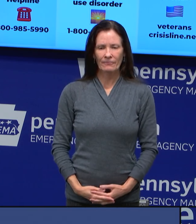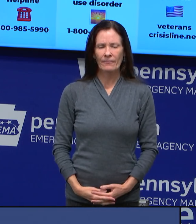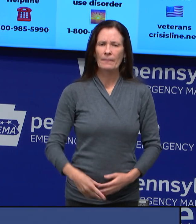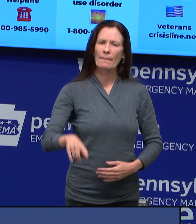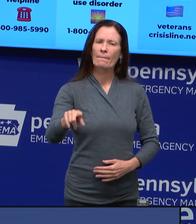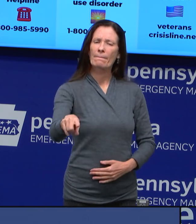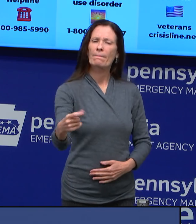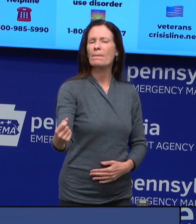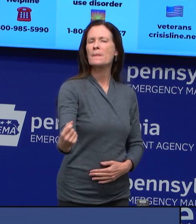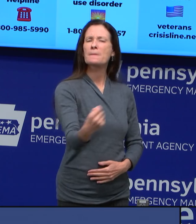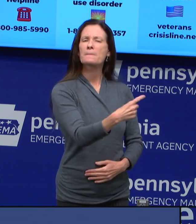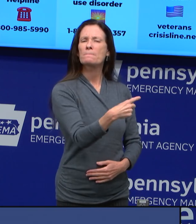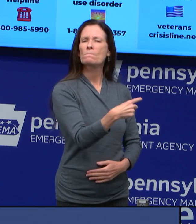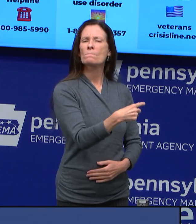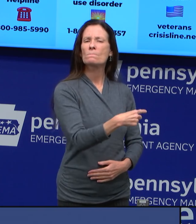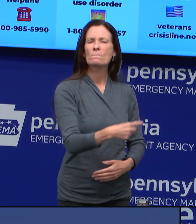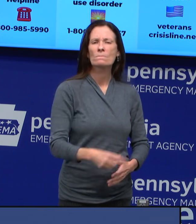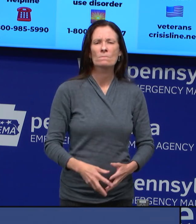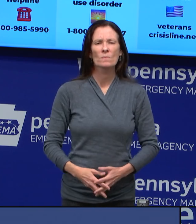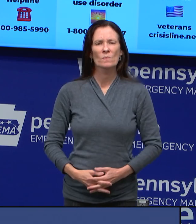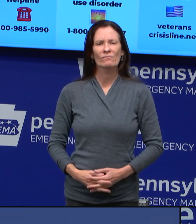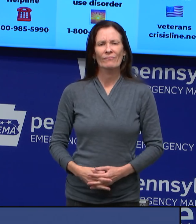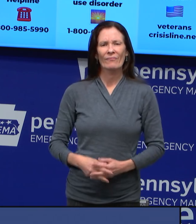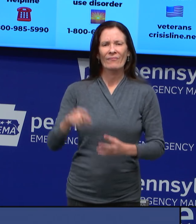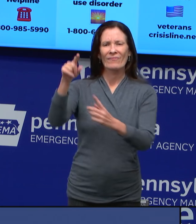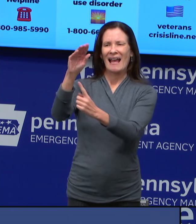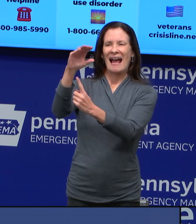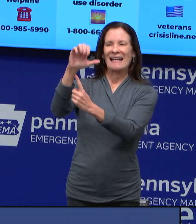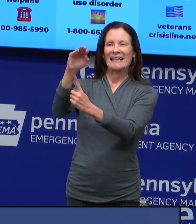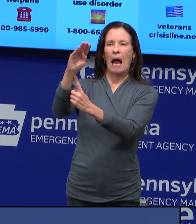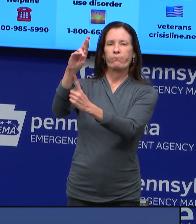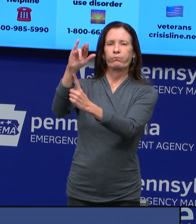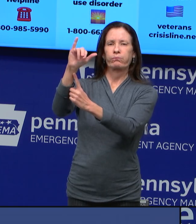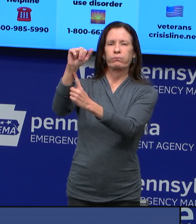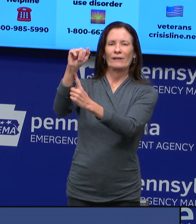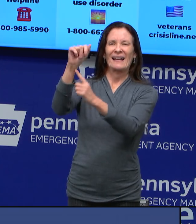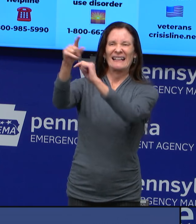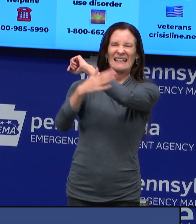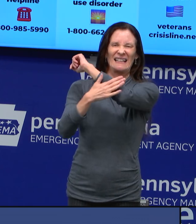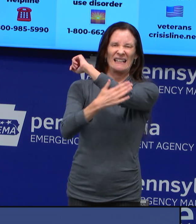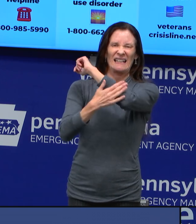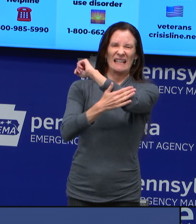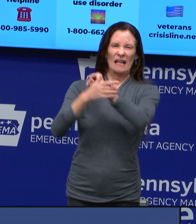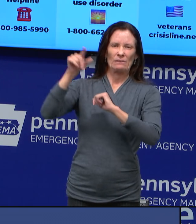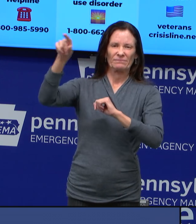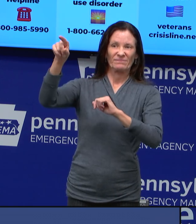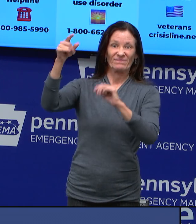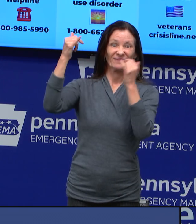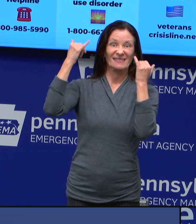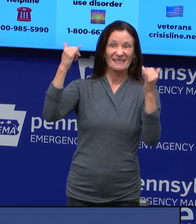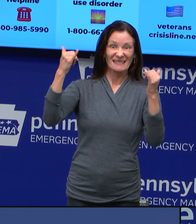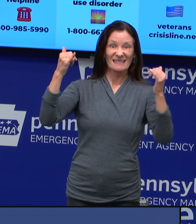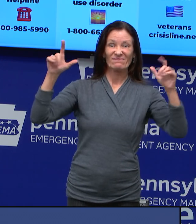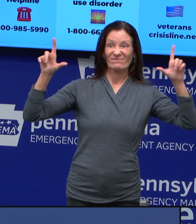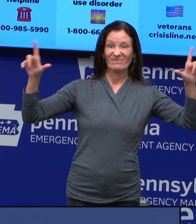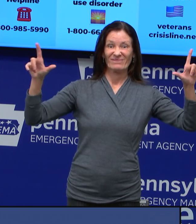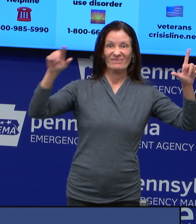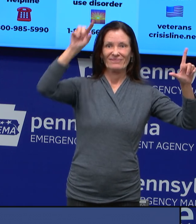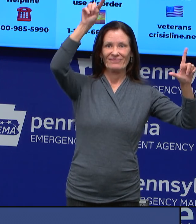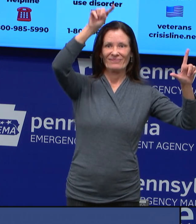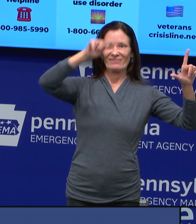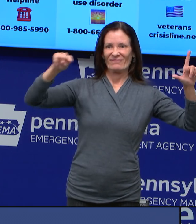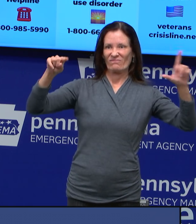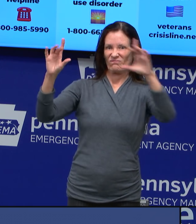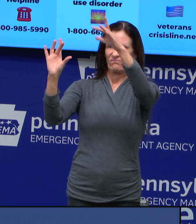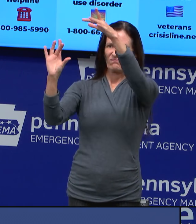county-by-county basis, advocating for the same procedure for reopening. Has the governor or health department considered changing the region-wide requirements for